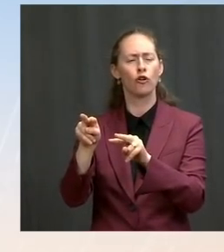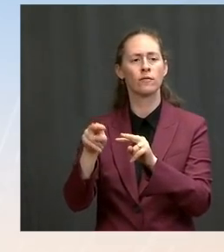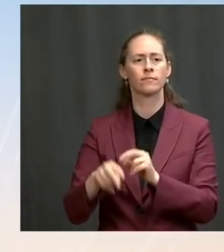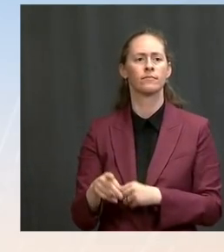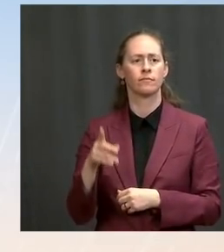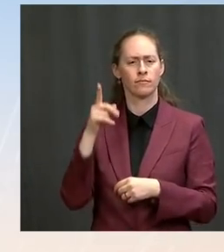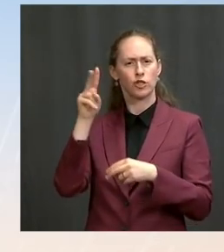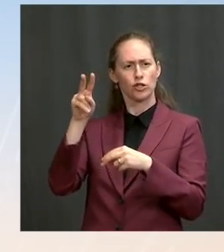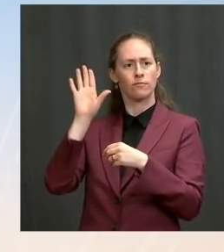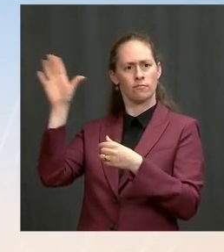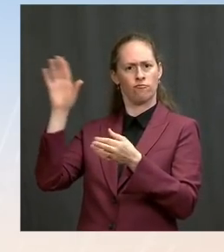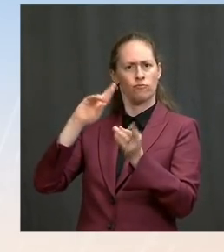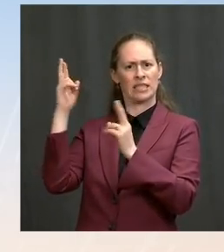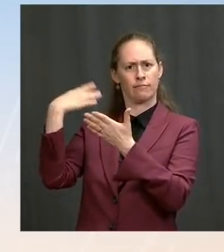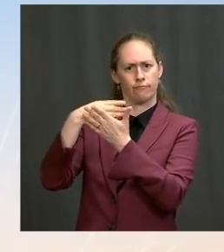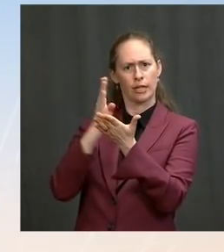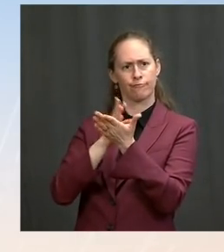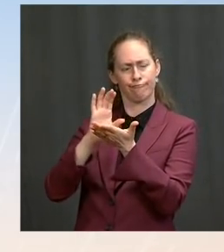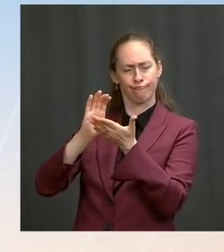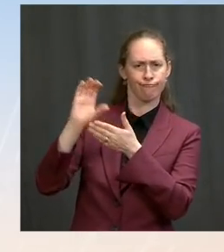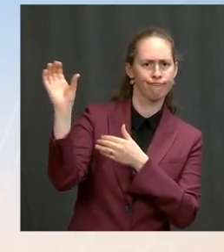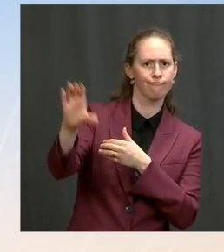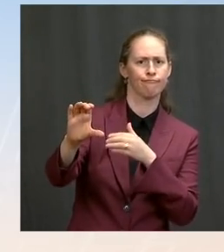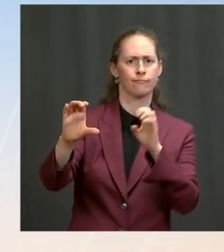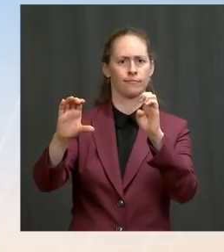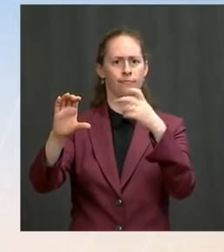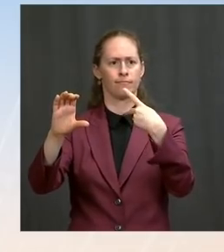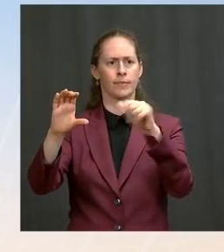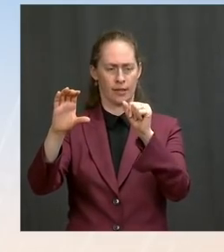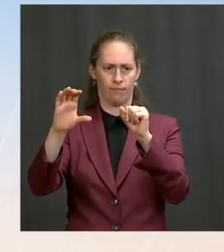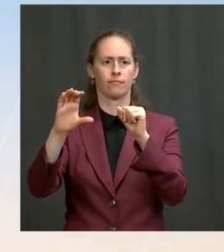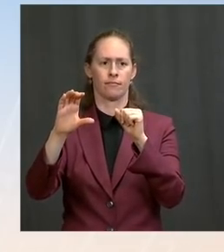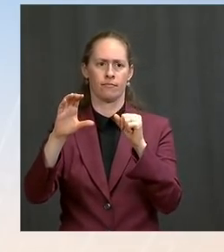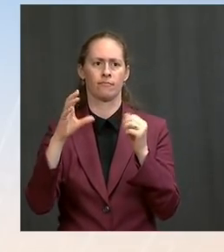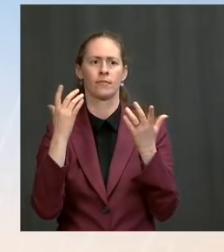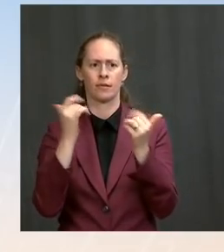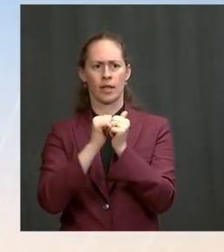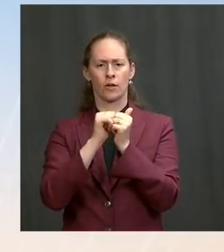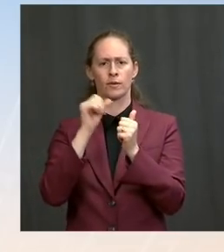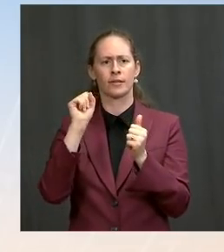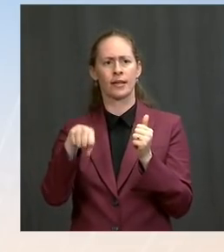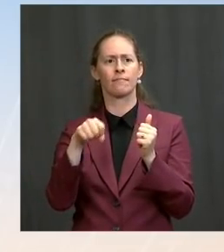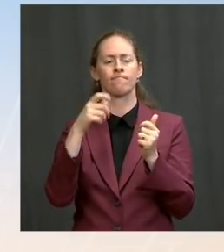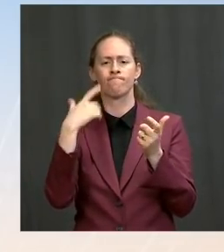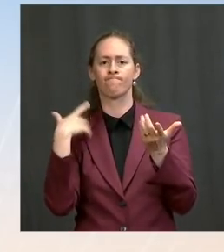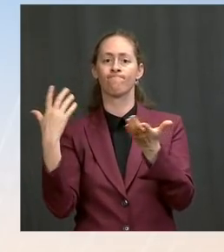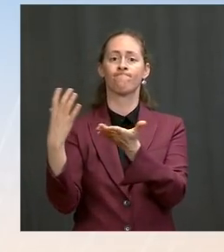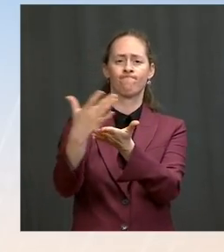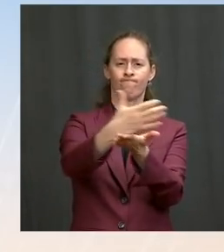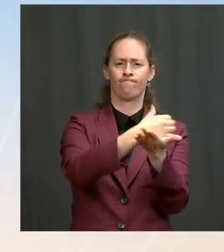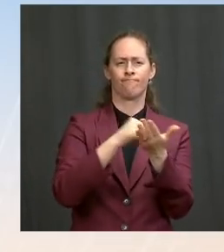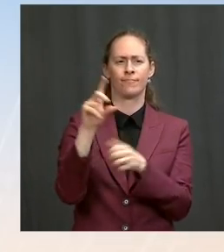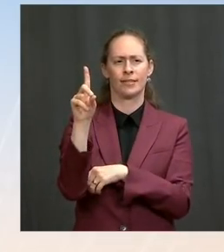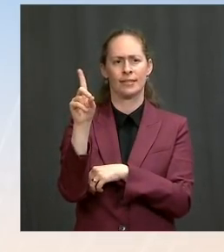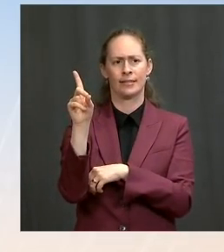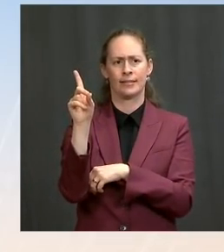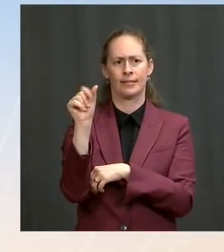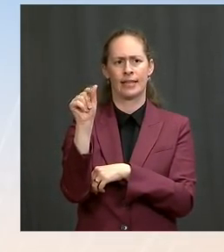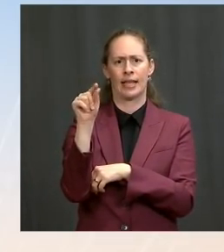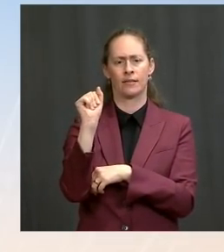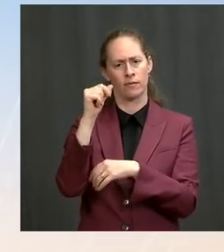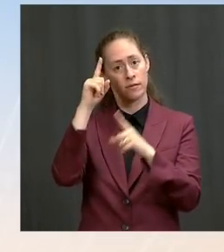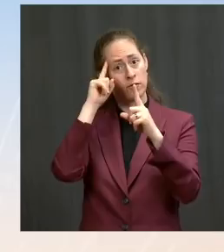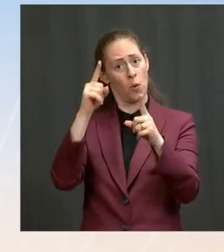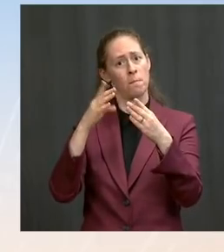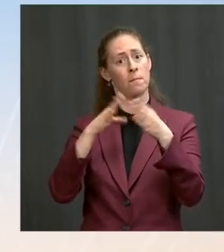EPA, what we're doing is we're bolstering our ability to collect the data and information we need to keep the public safe and where we need